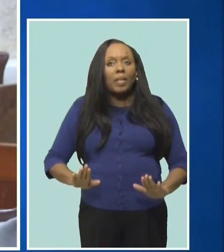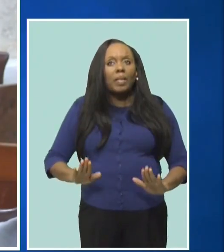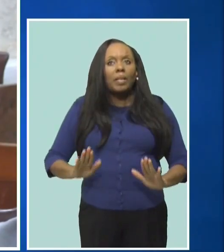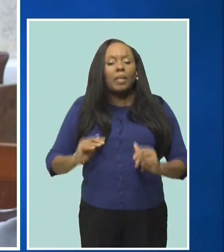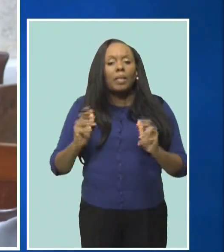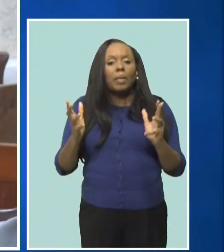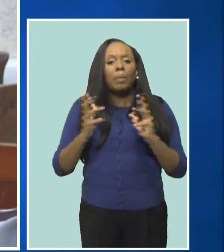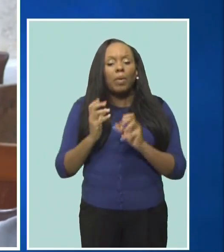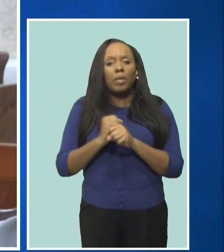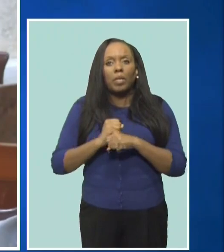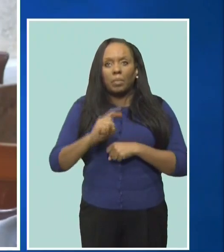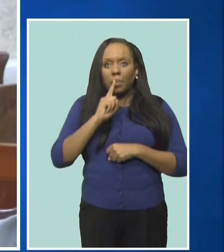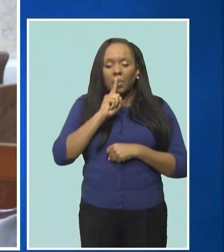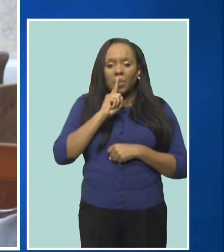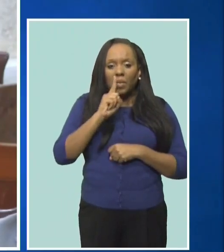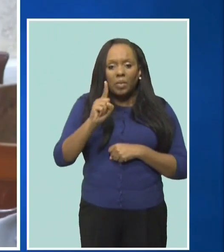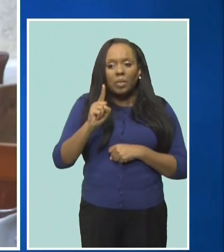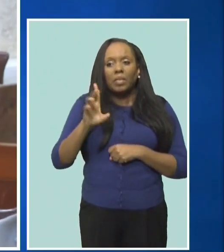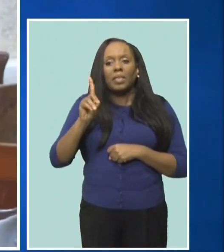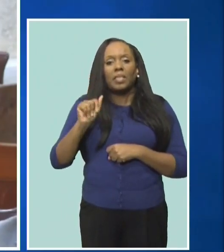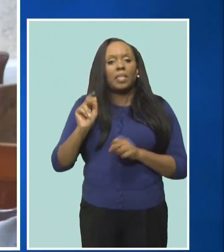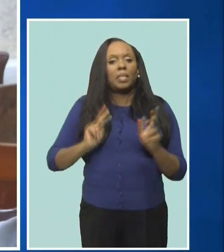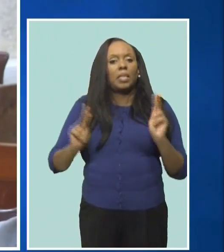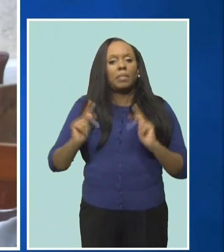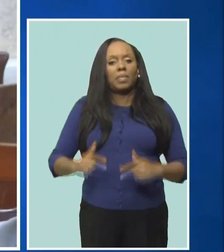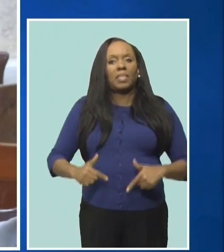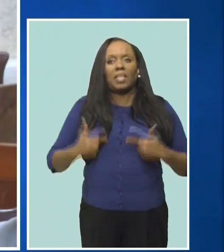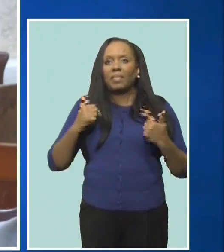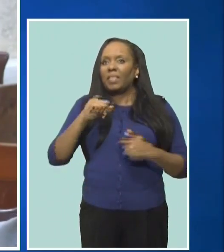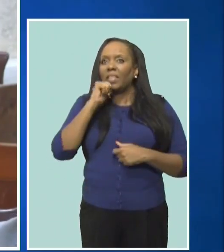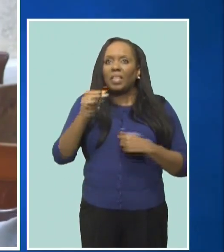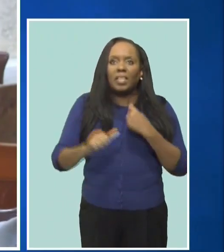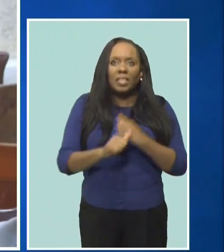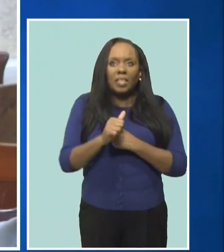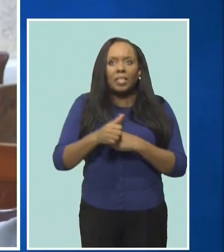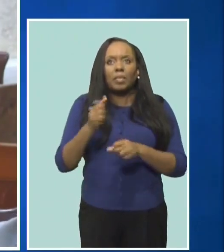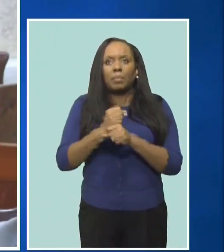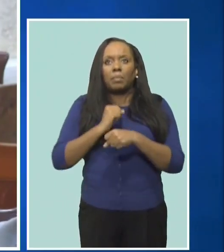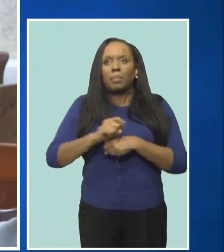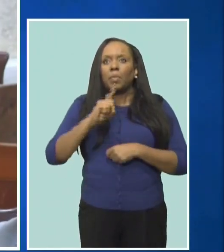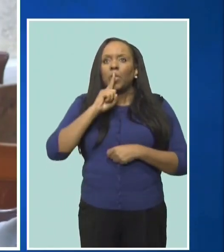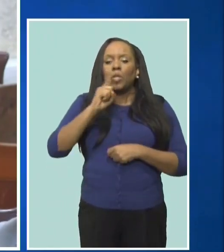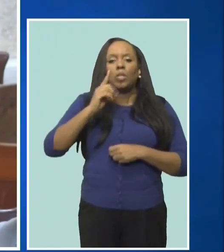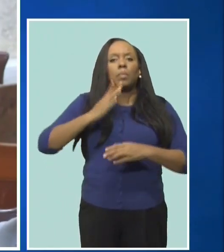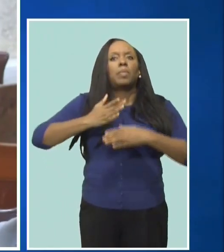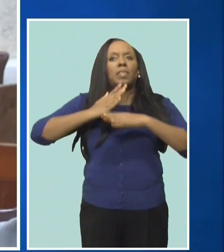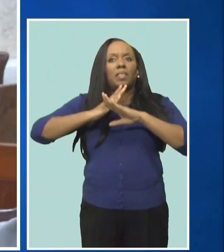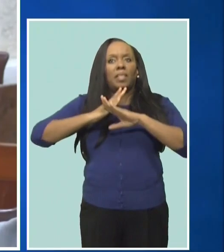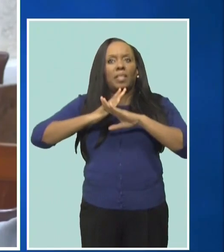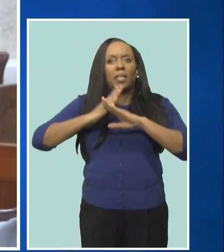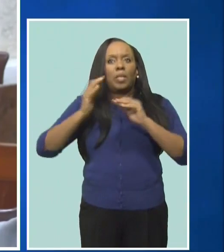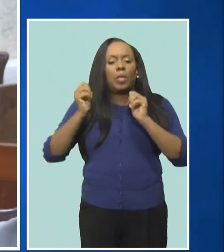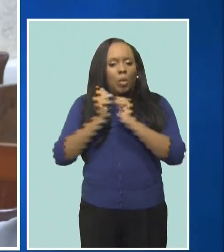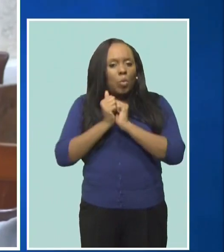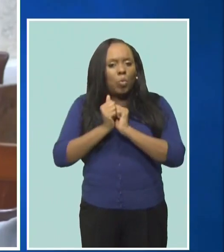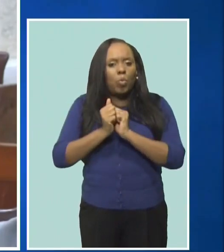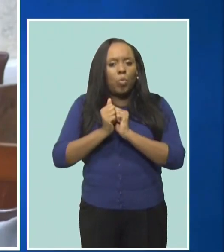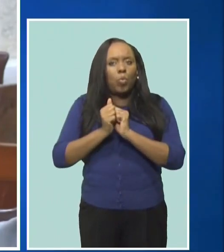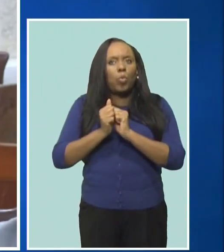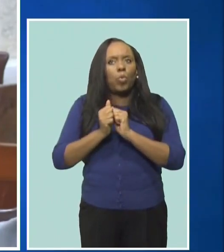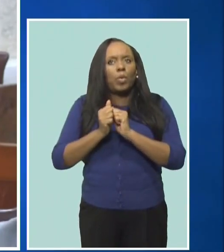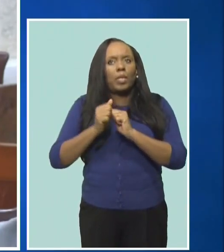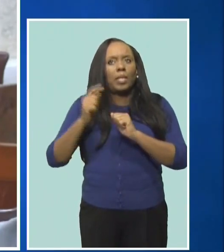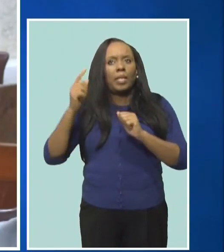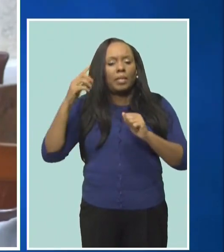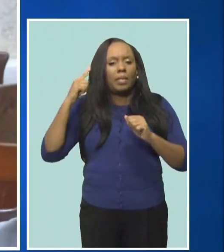their lives are not in danger, and implement something that would protect them and would allow them to